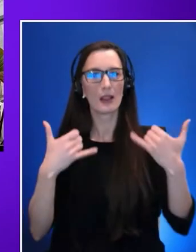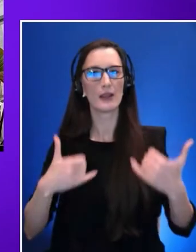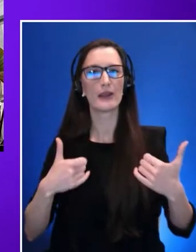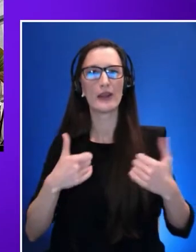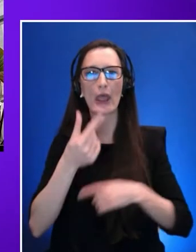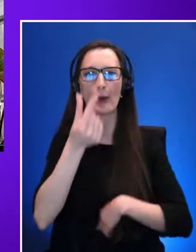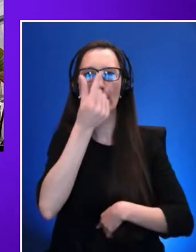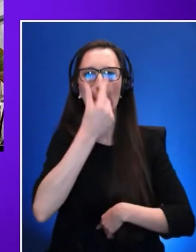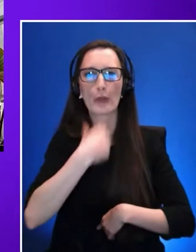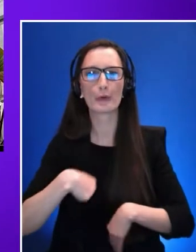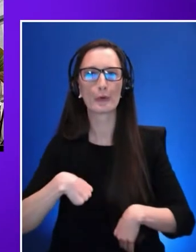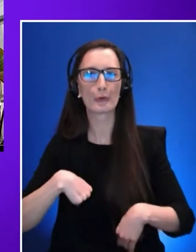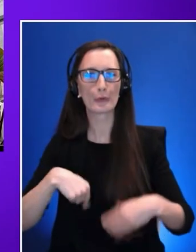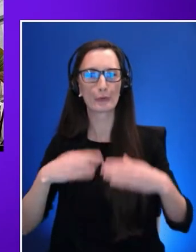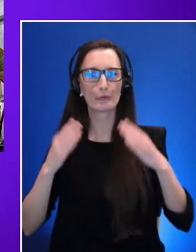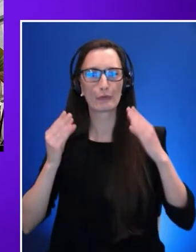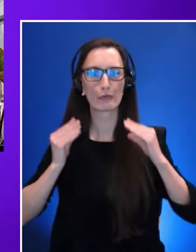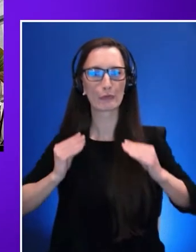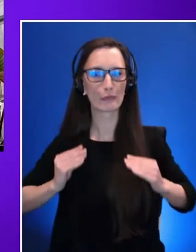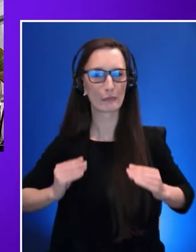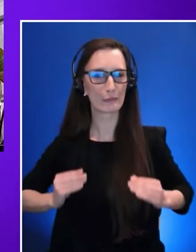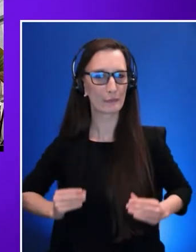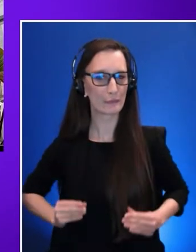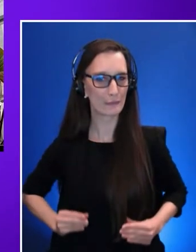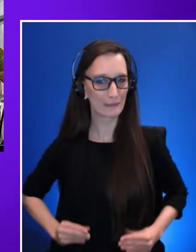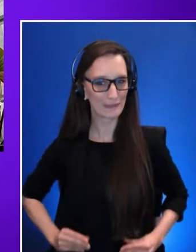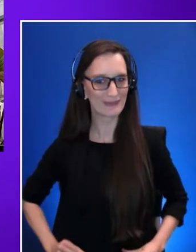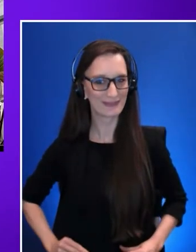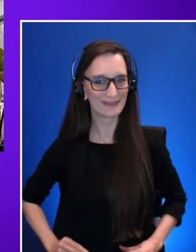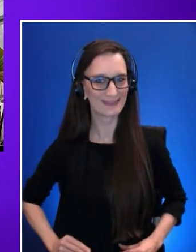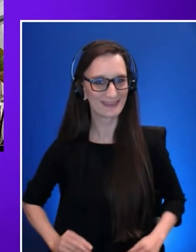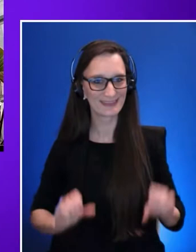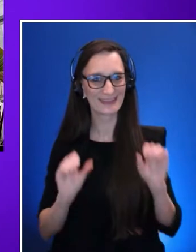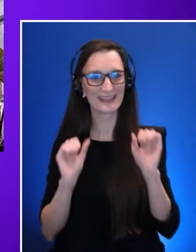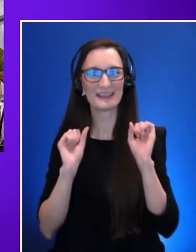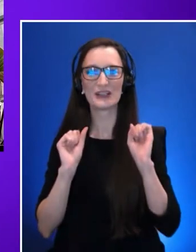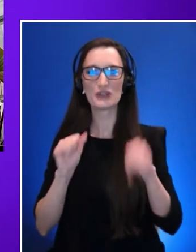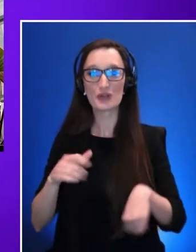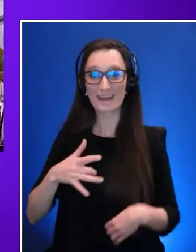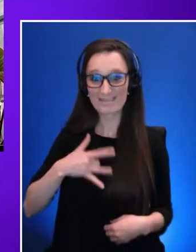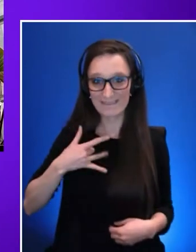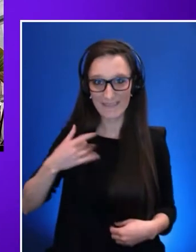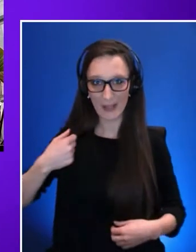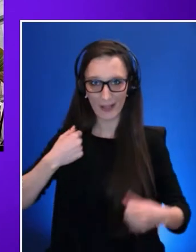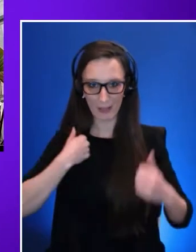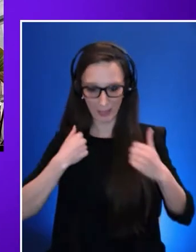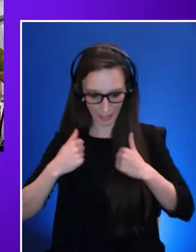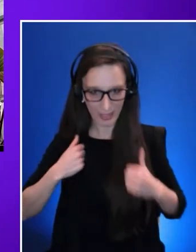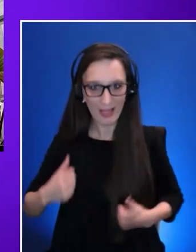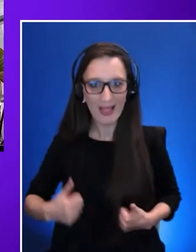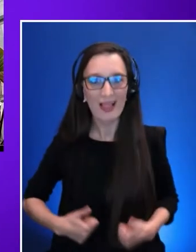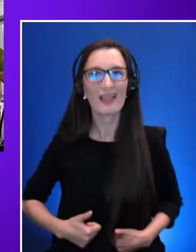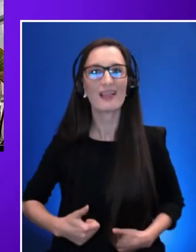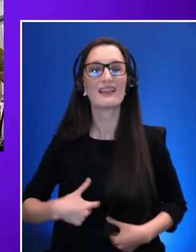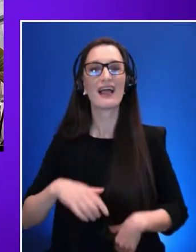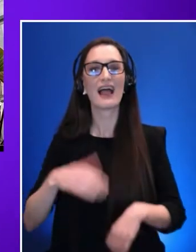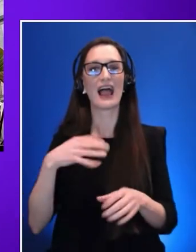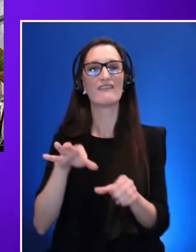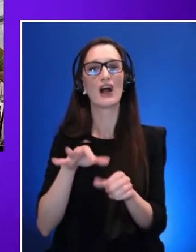this thin shirt so that you can feel haptics. There's a great company called Ghost Felix that came